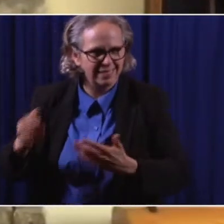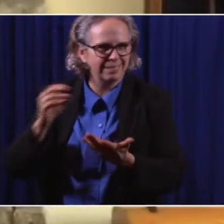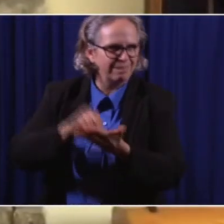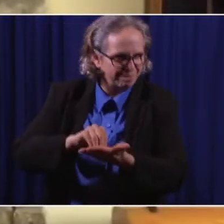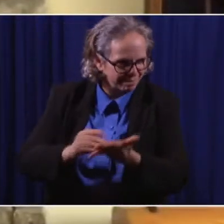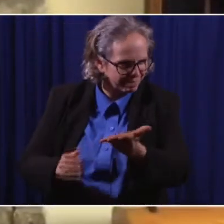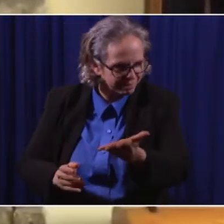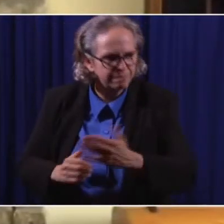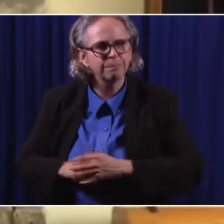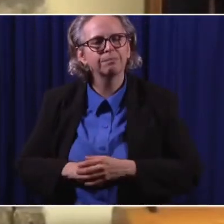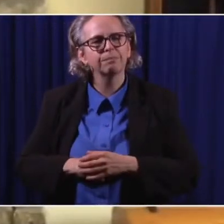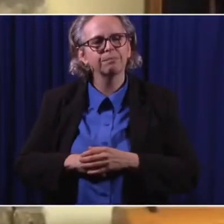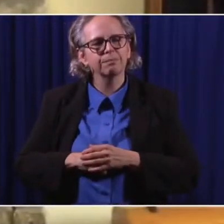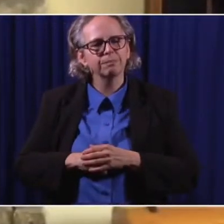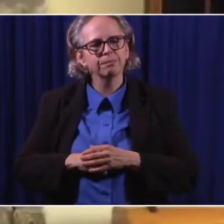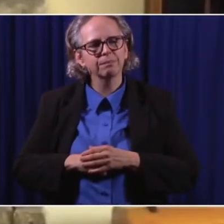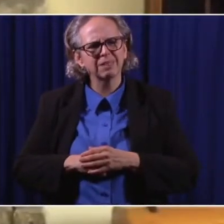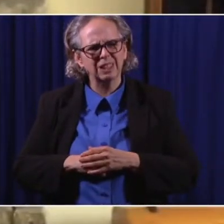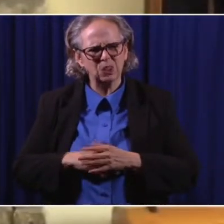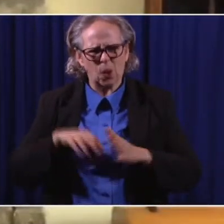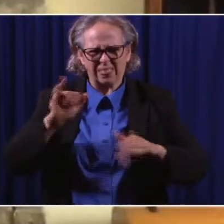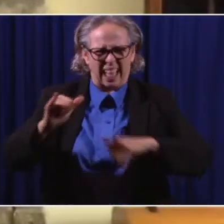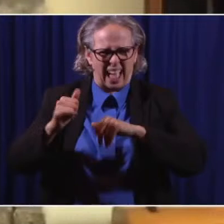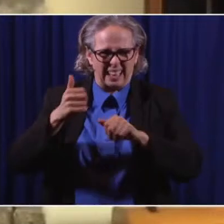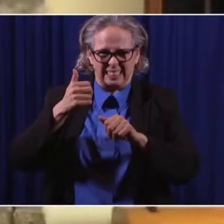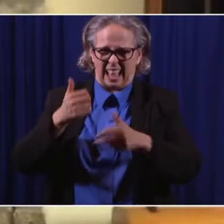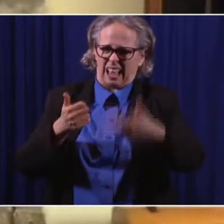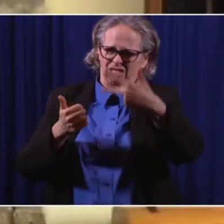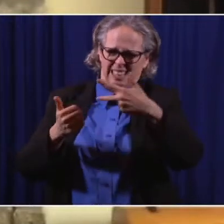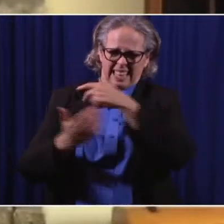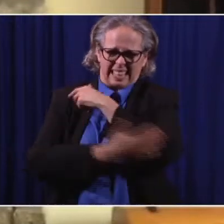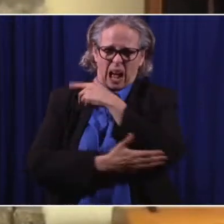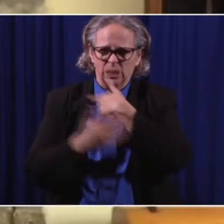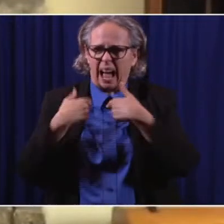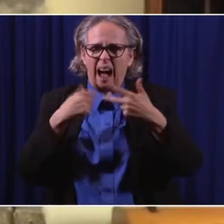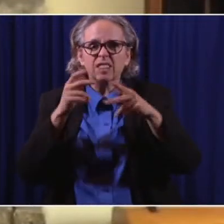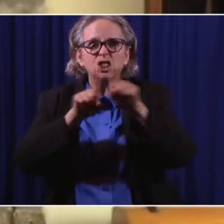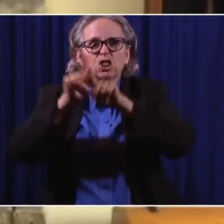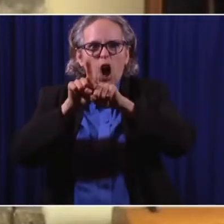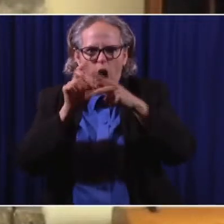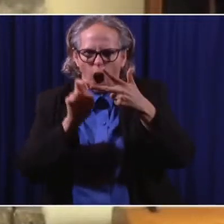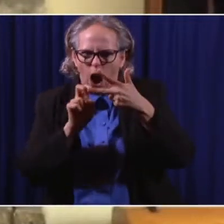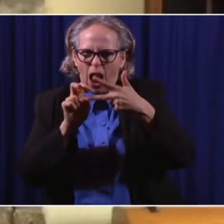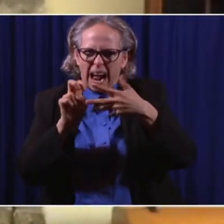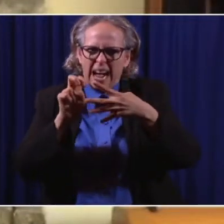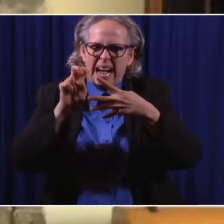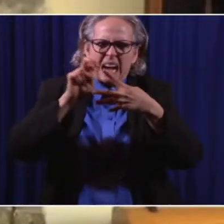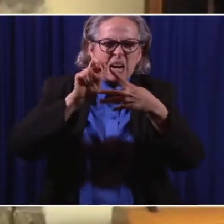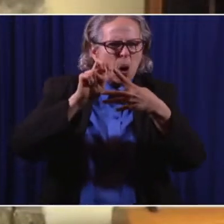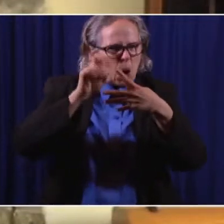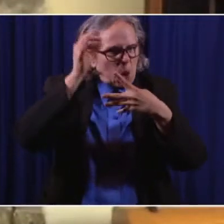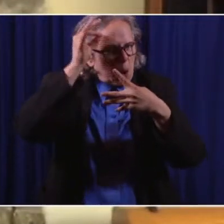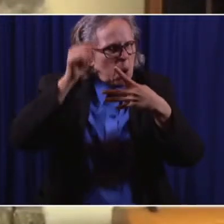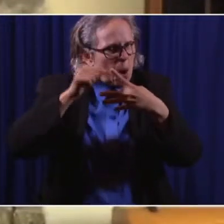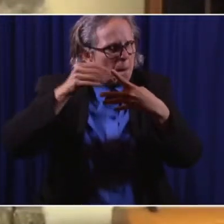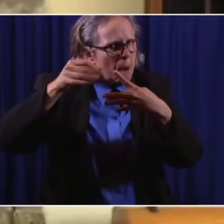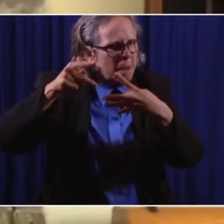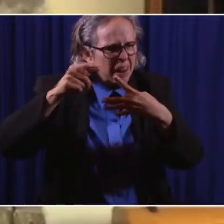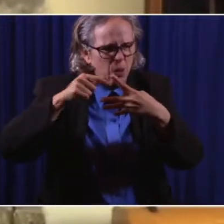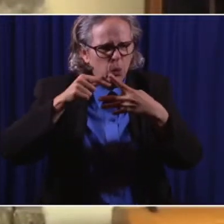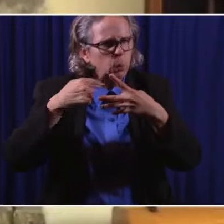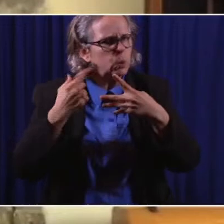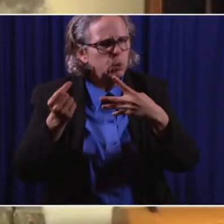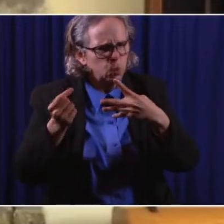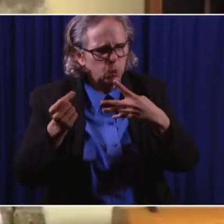The 3 counties that we put on the watch list all would qualify this week as purple, but our system says you